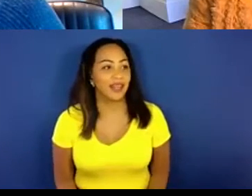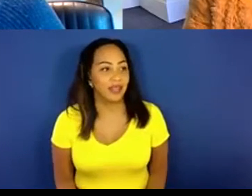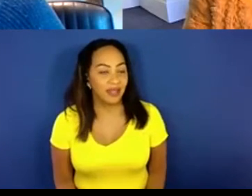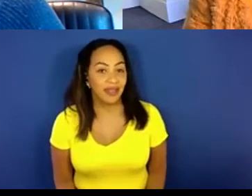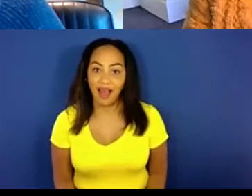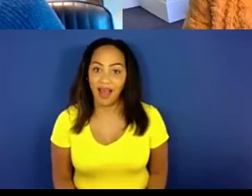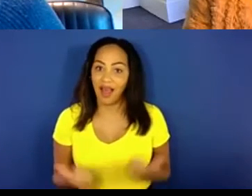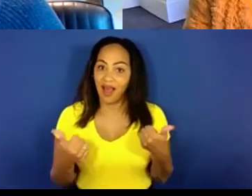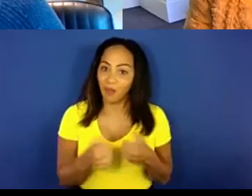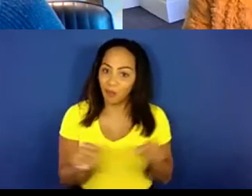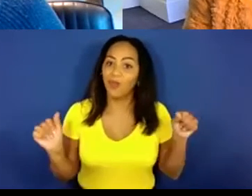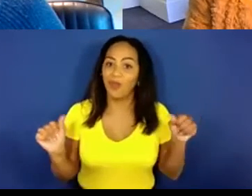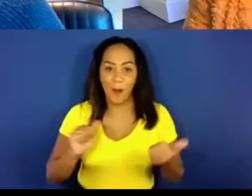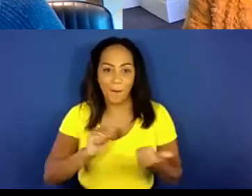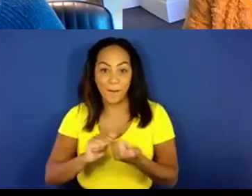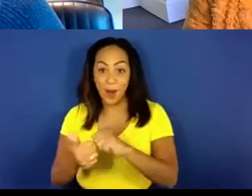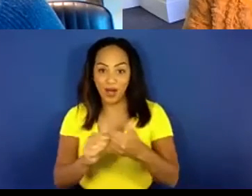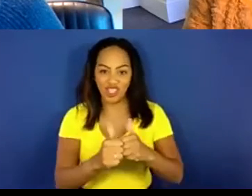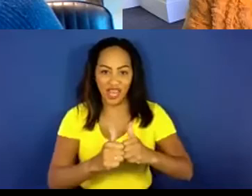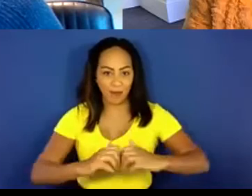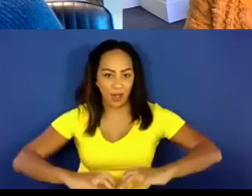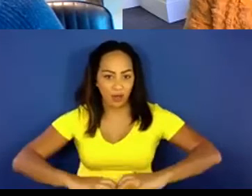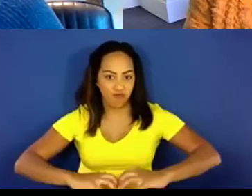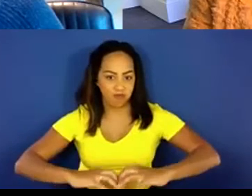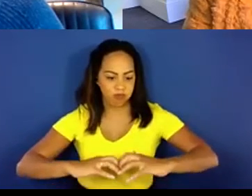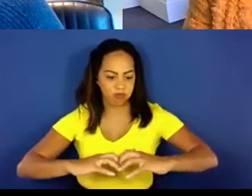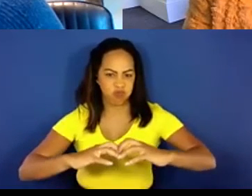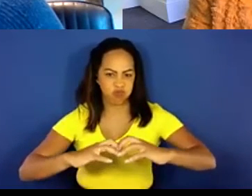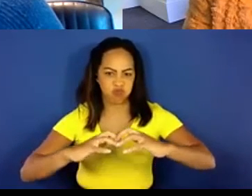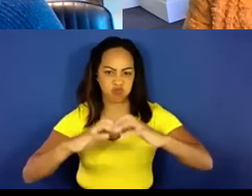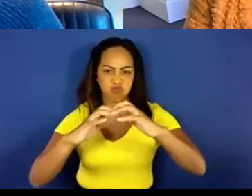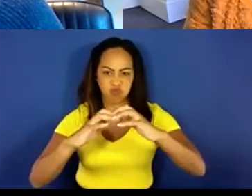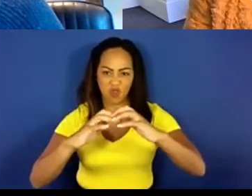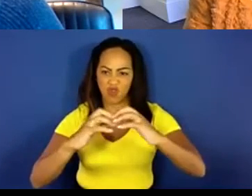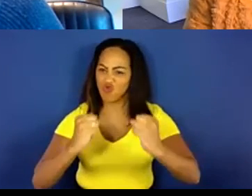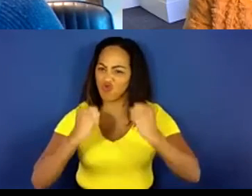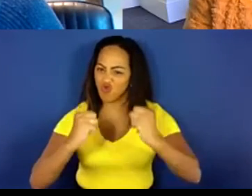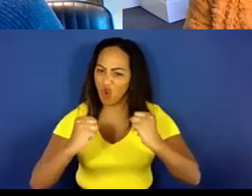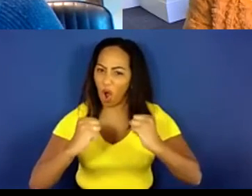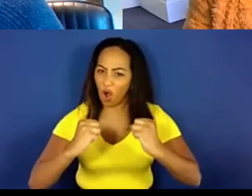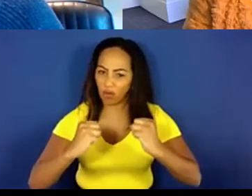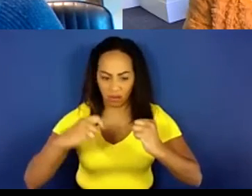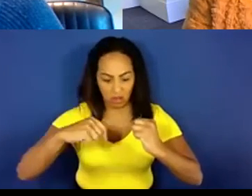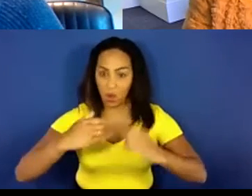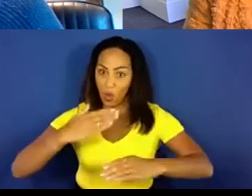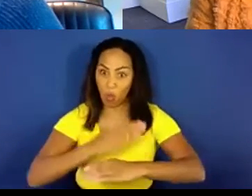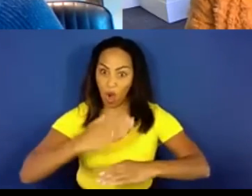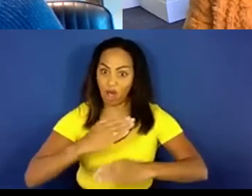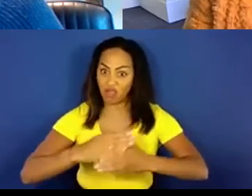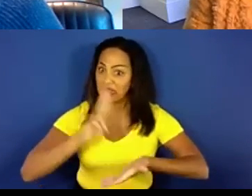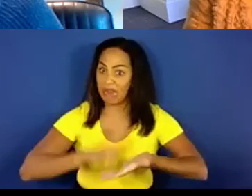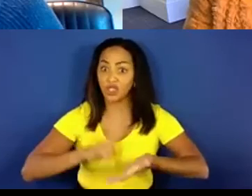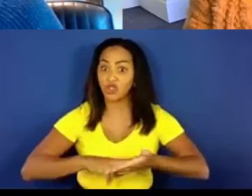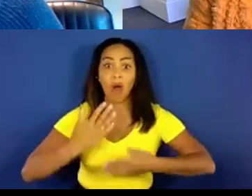that's really kind of grown to a strong position, where it works very naturally and instinctively together, and what